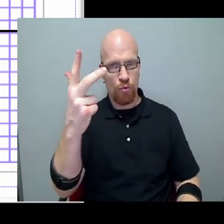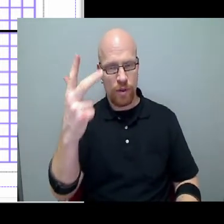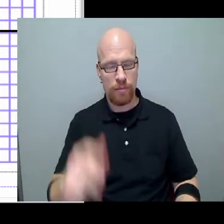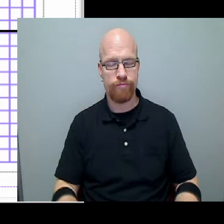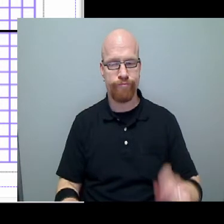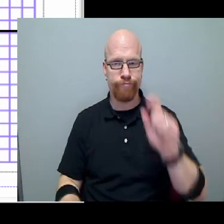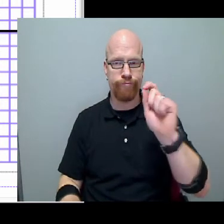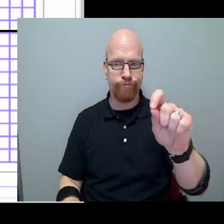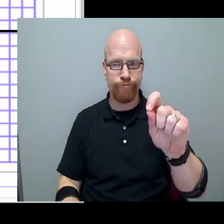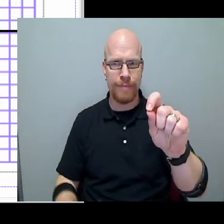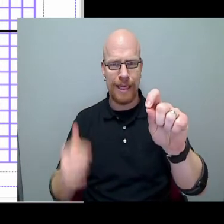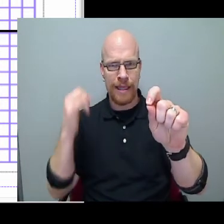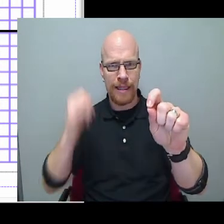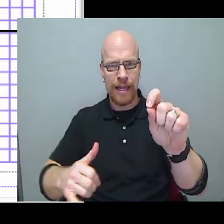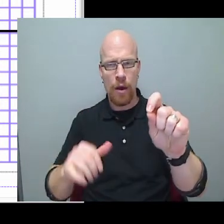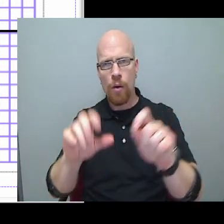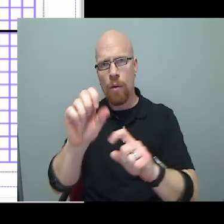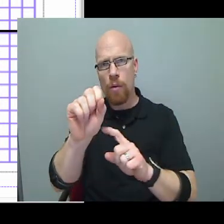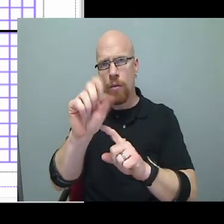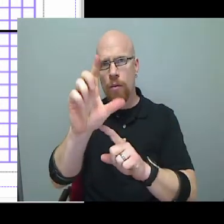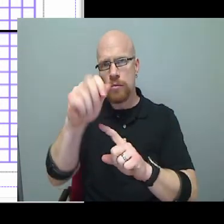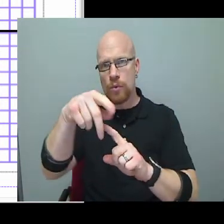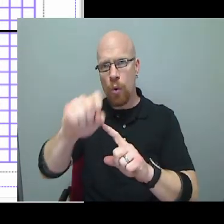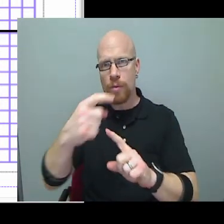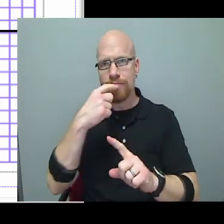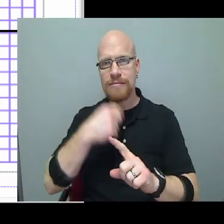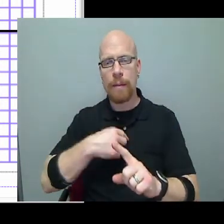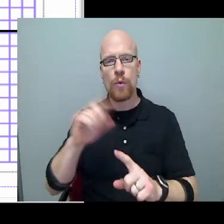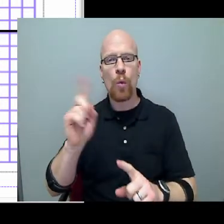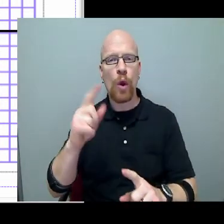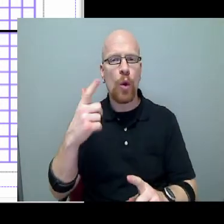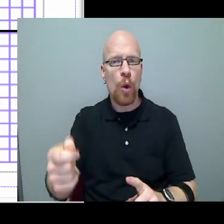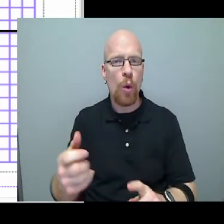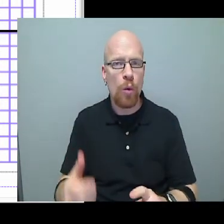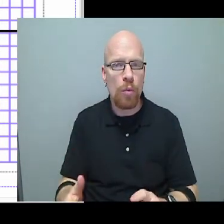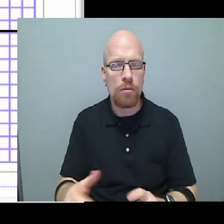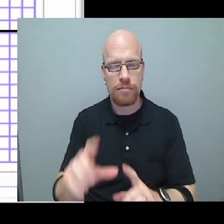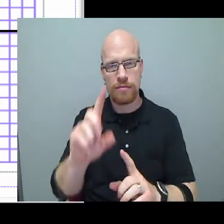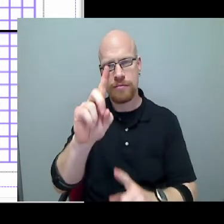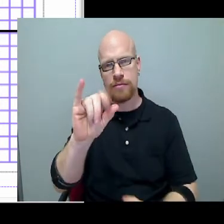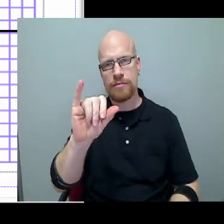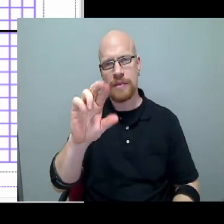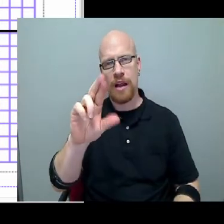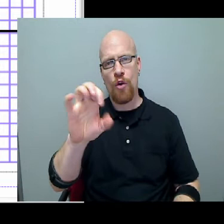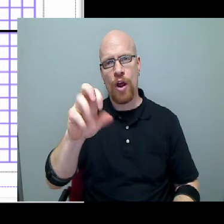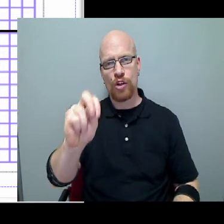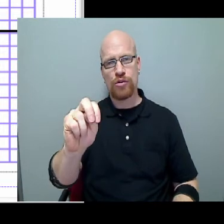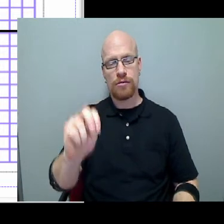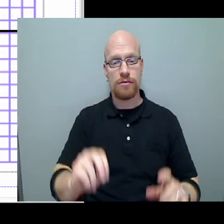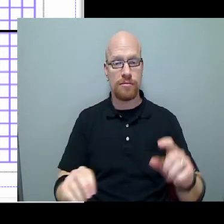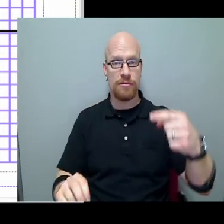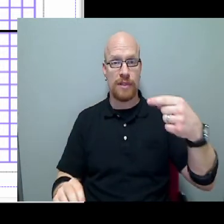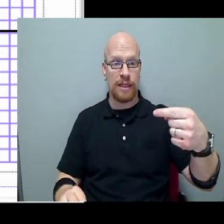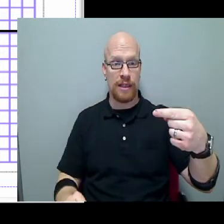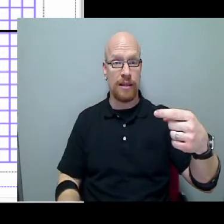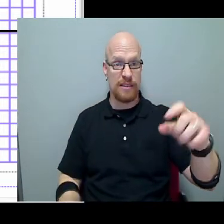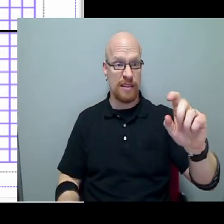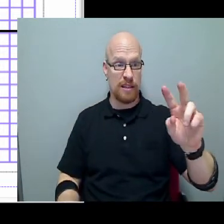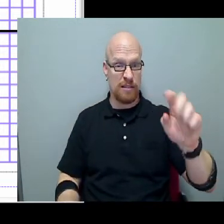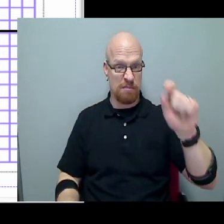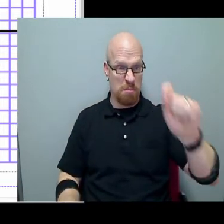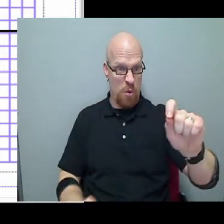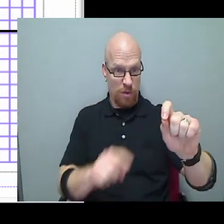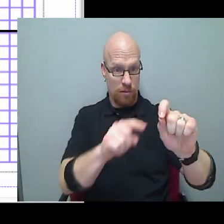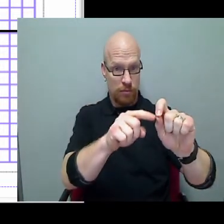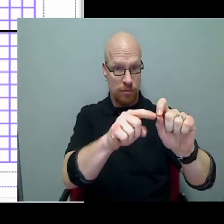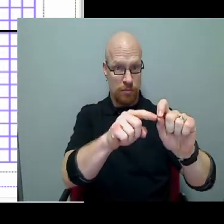Now we use our slope to tell me where to go, to tell us where to go. We need direction. We have location, we need direction.